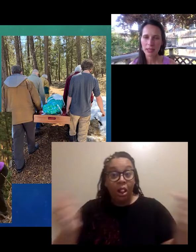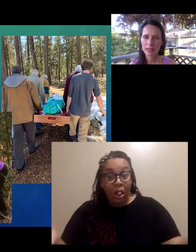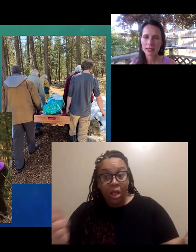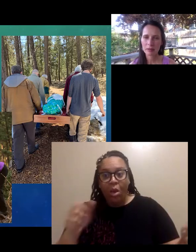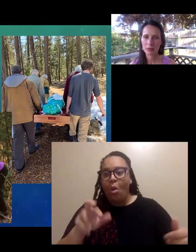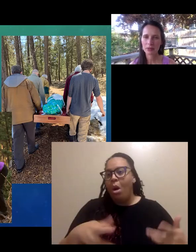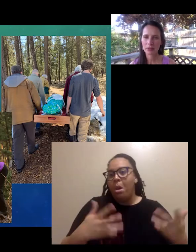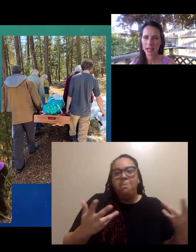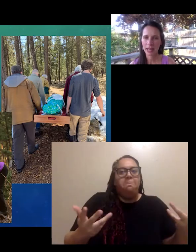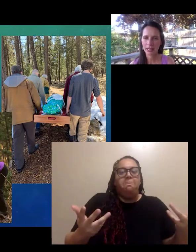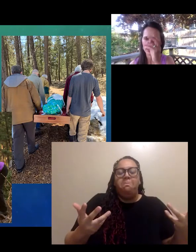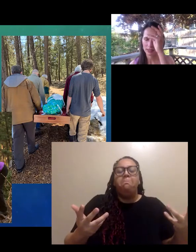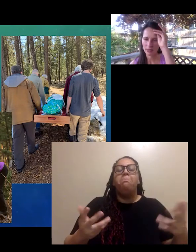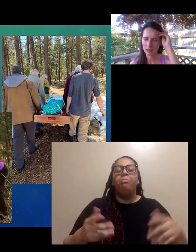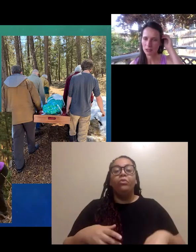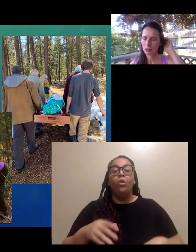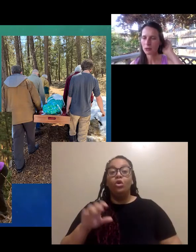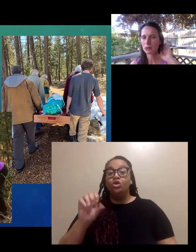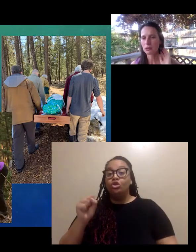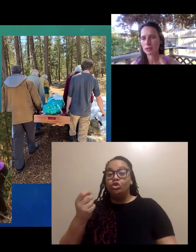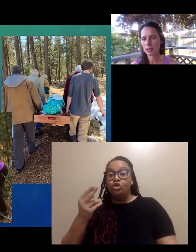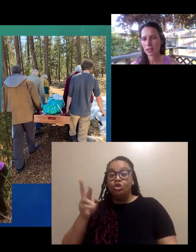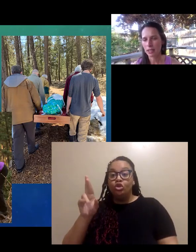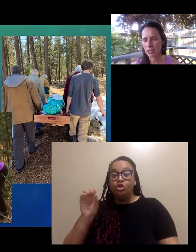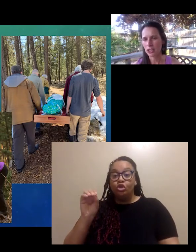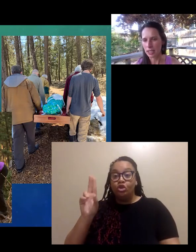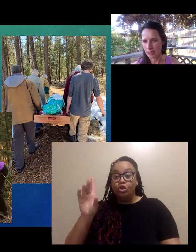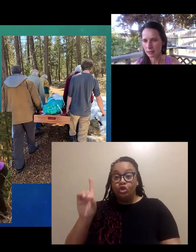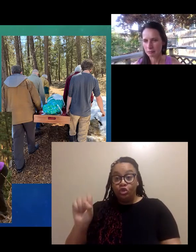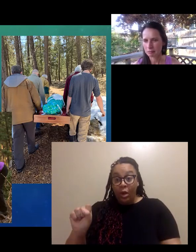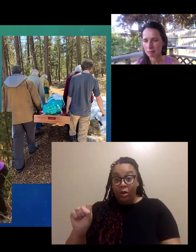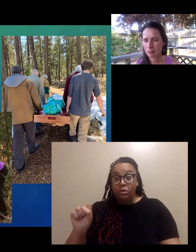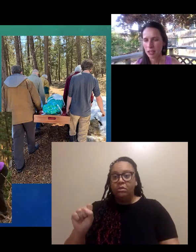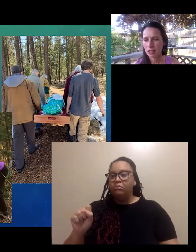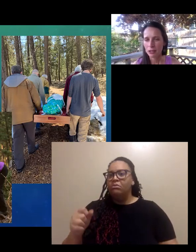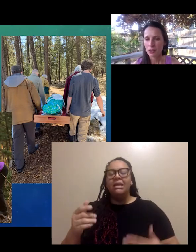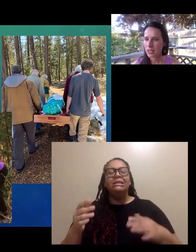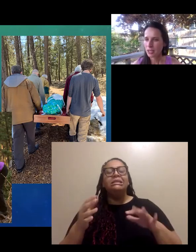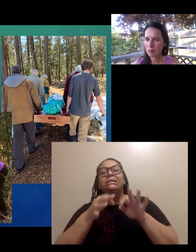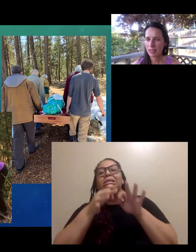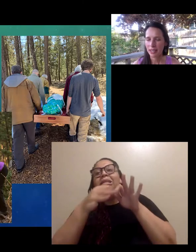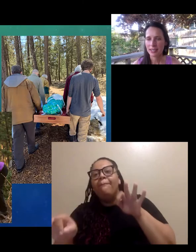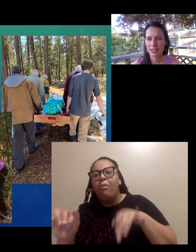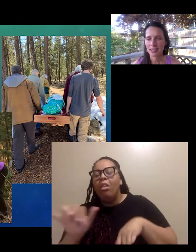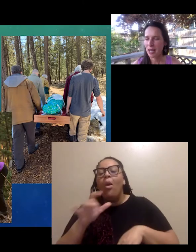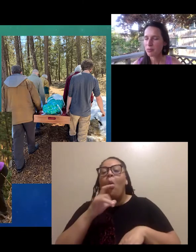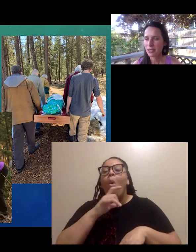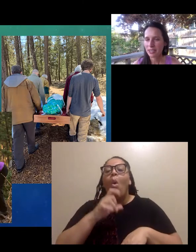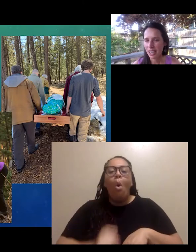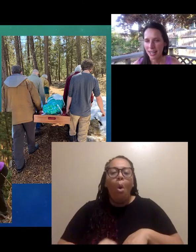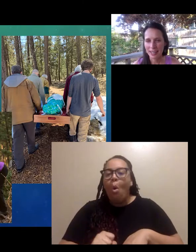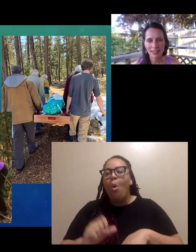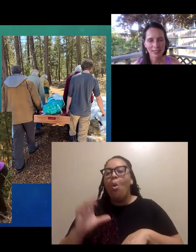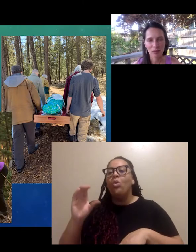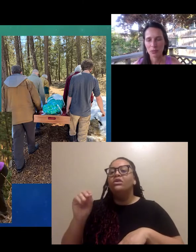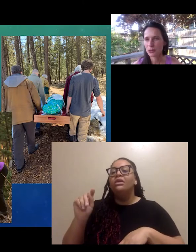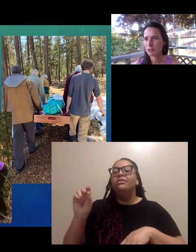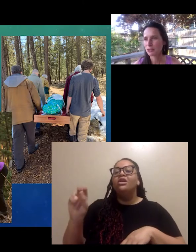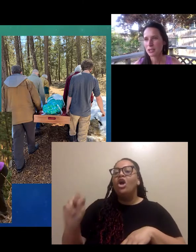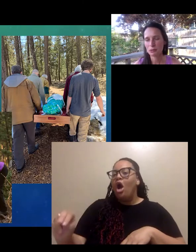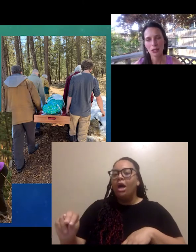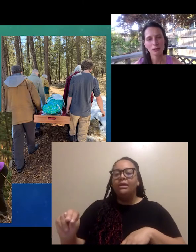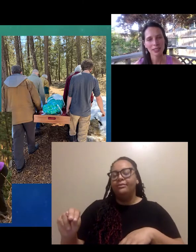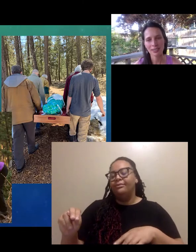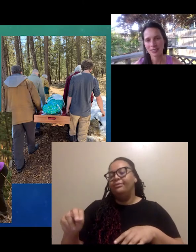can be as simple as an old cotton sheet, or it can be as elaborate as a